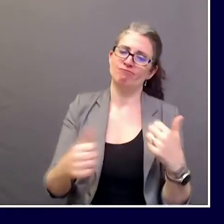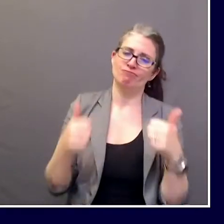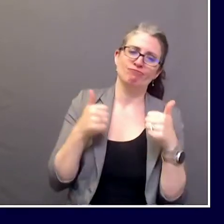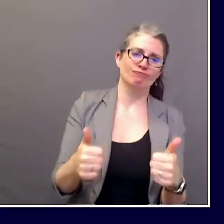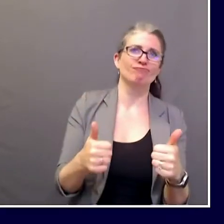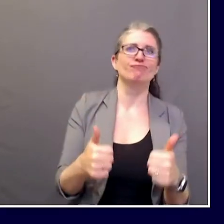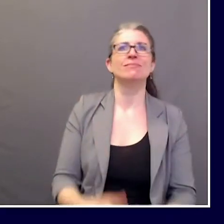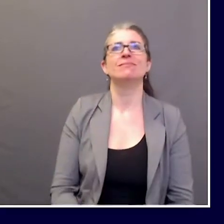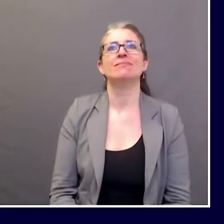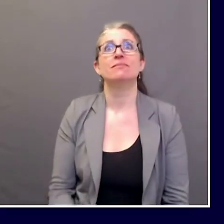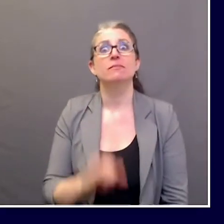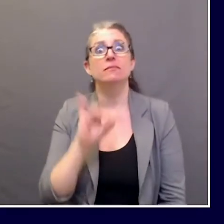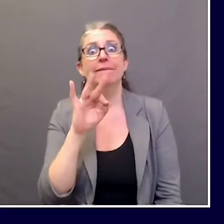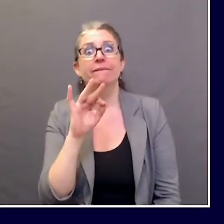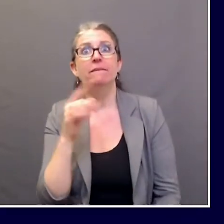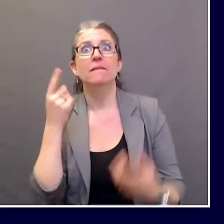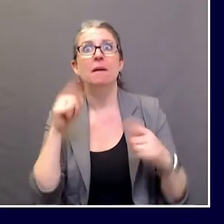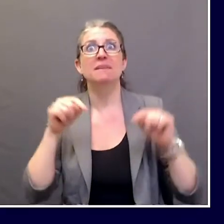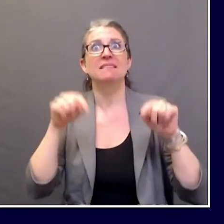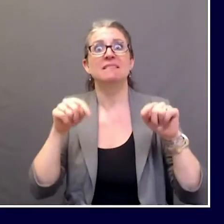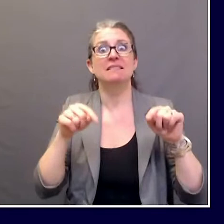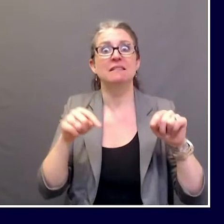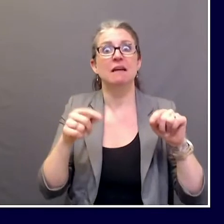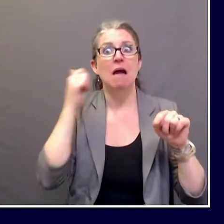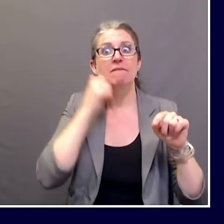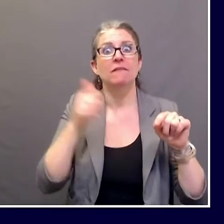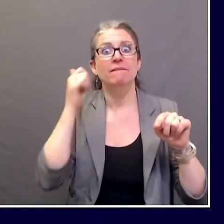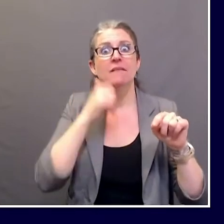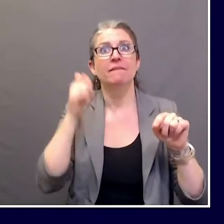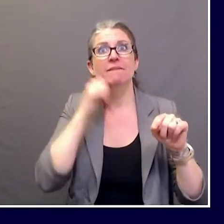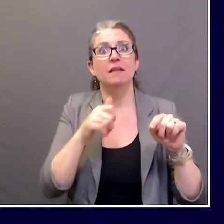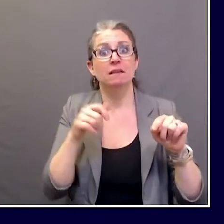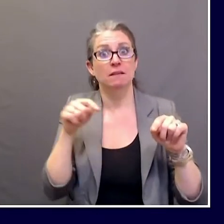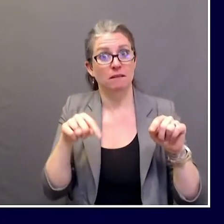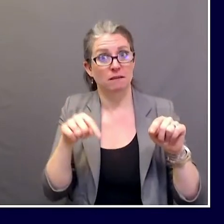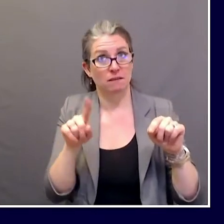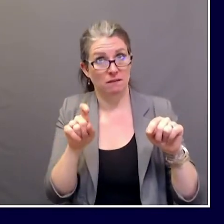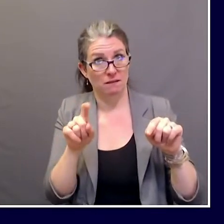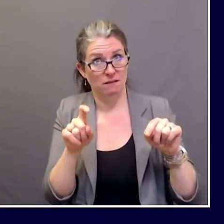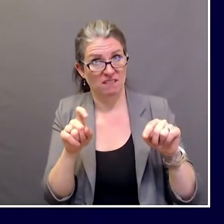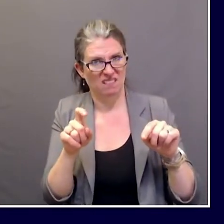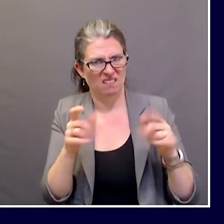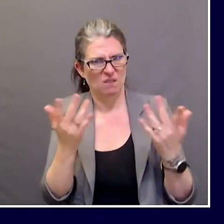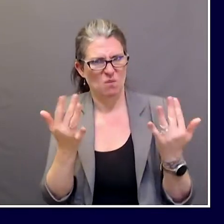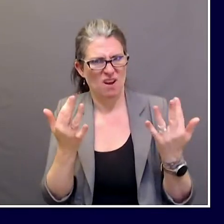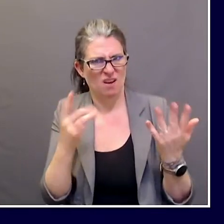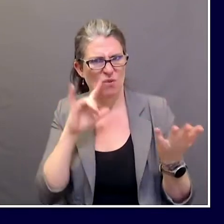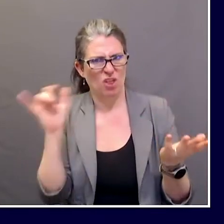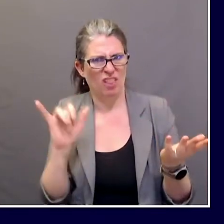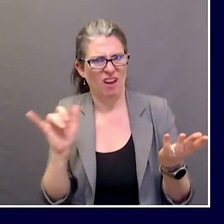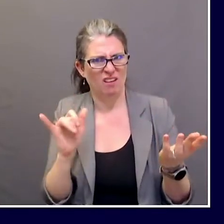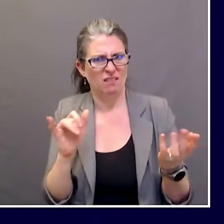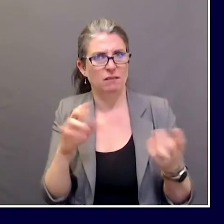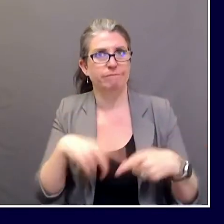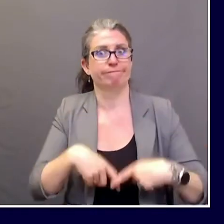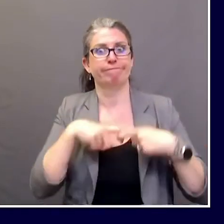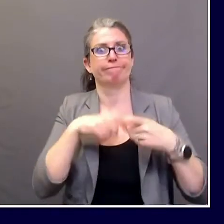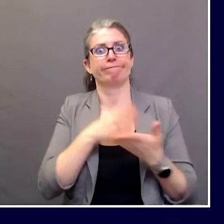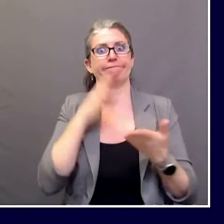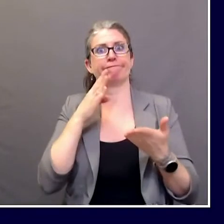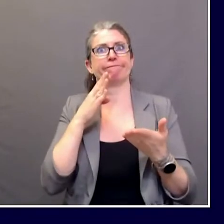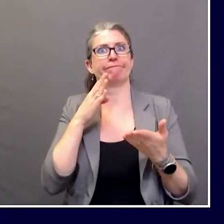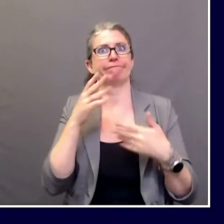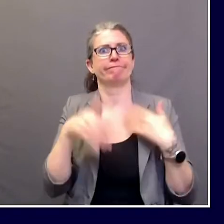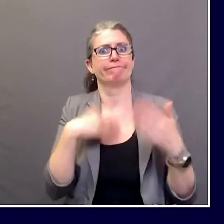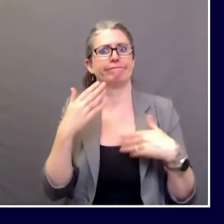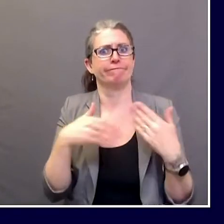you that in my conversations today, the individuals that are evaluating this, let me say one thing. The